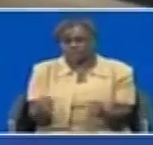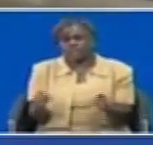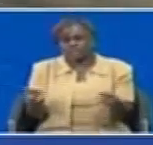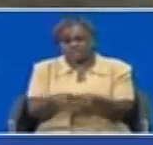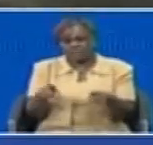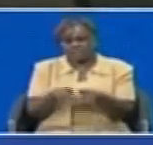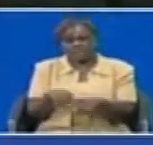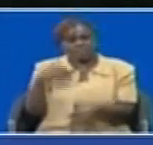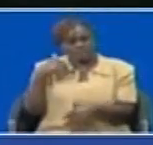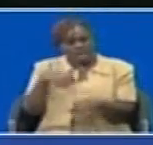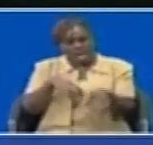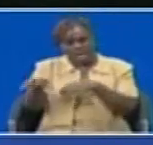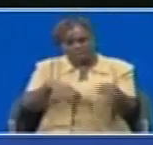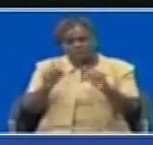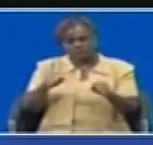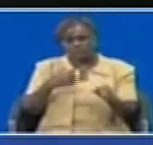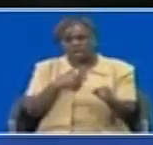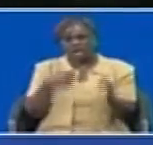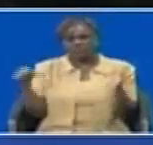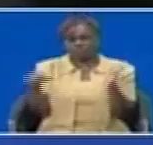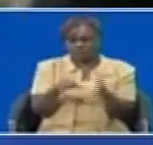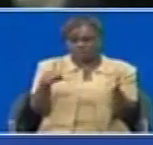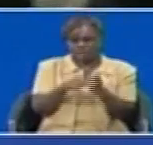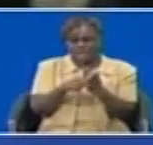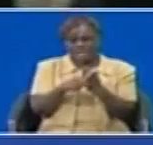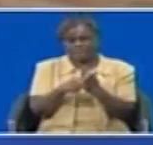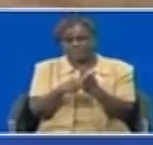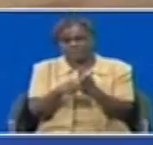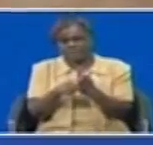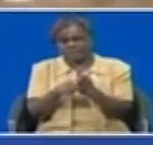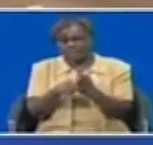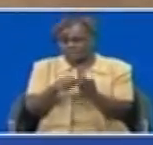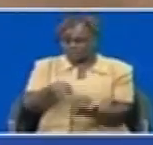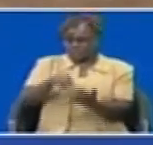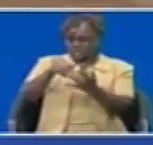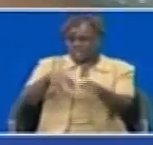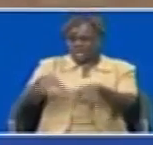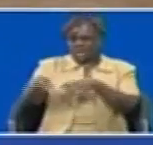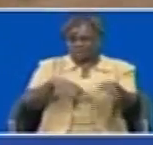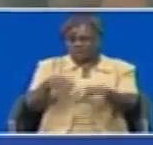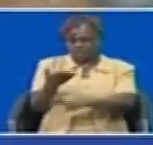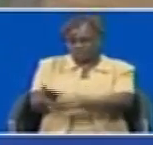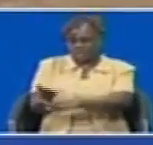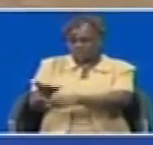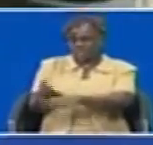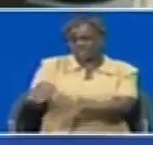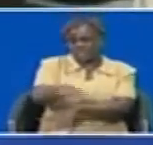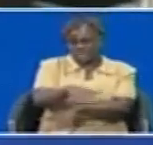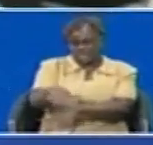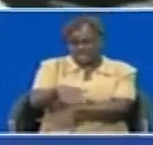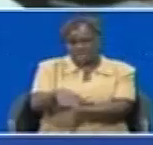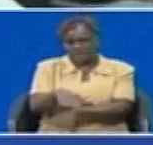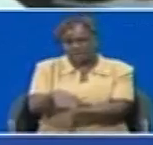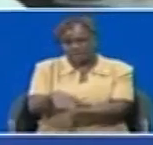animal to other foot problems such as foot rot, especially if animals are in damp and muddy environments. Problem